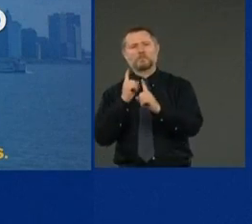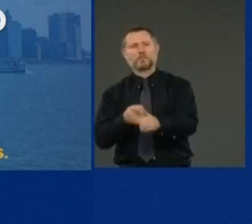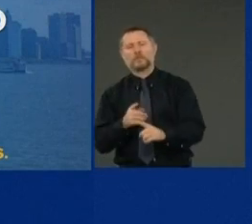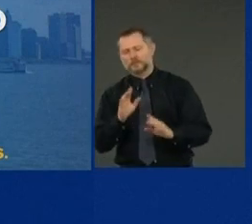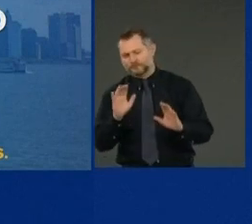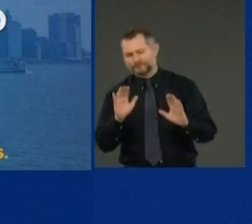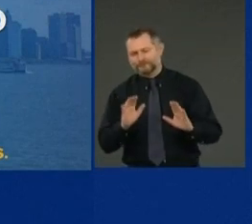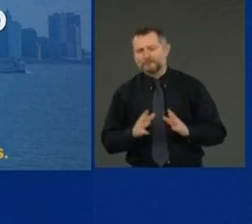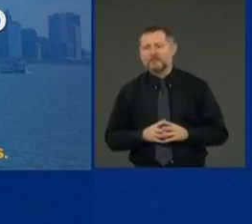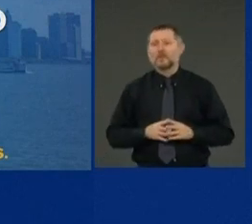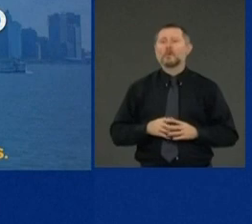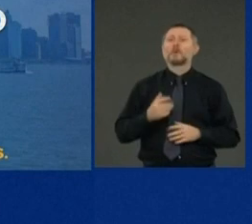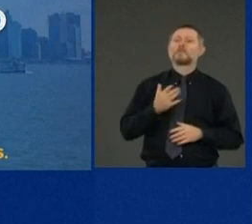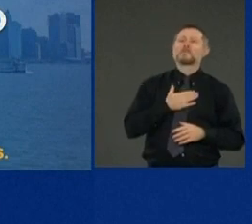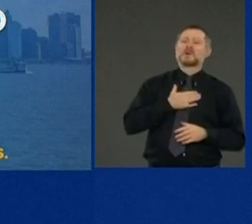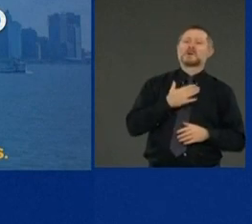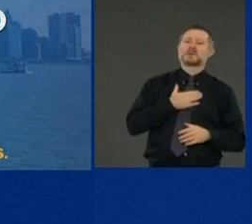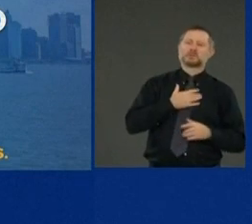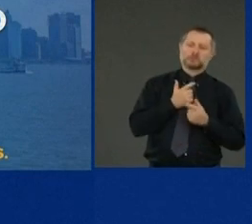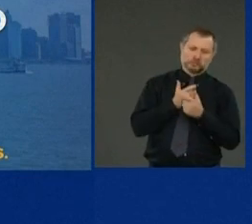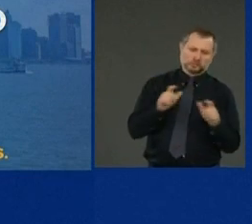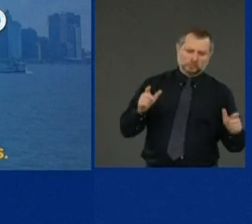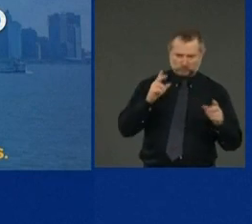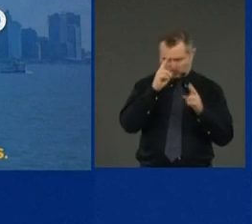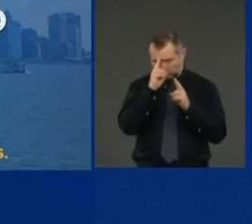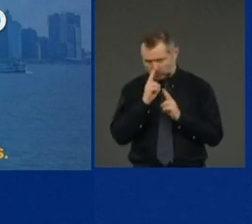I've had the pleasure for the past